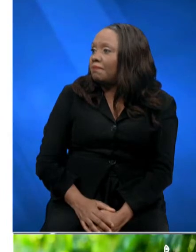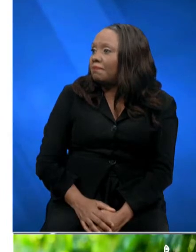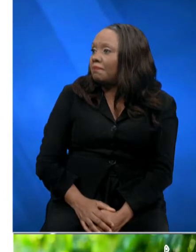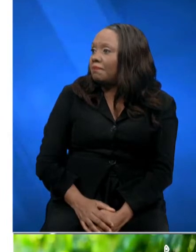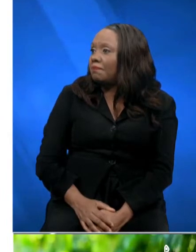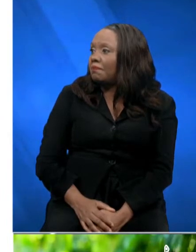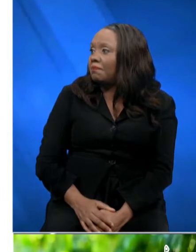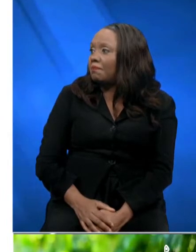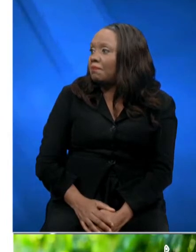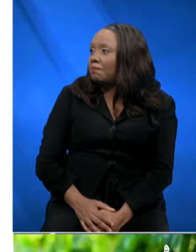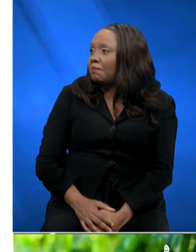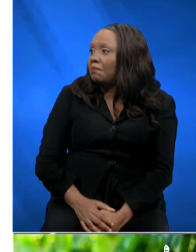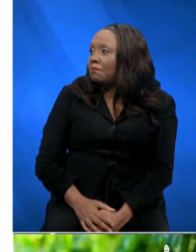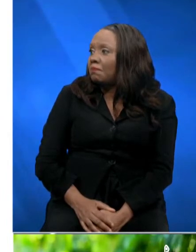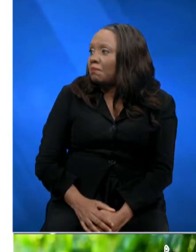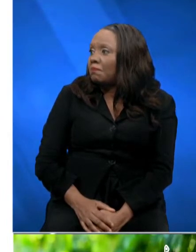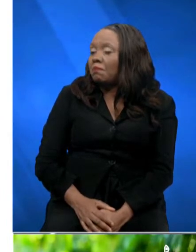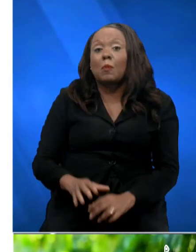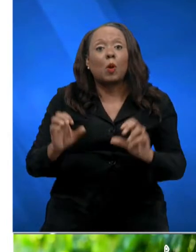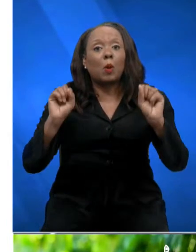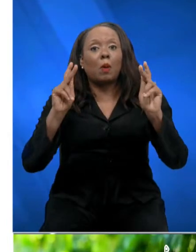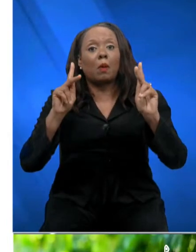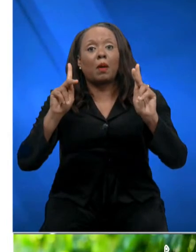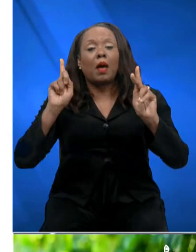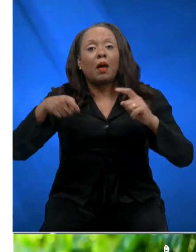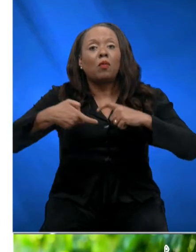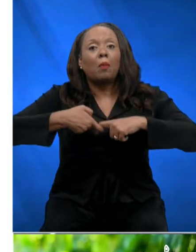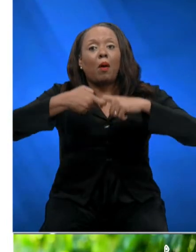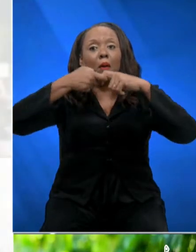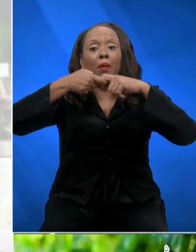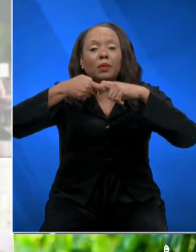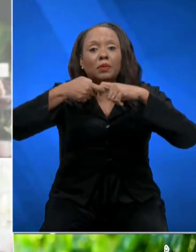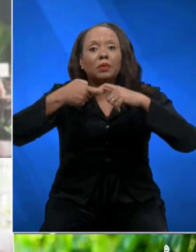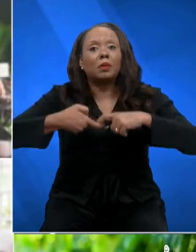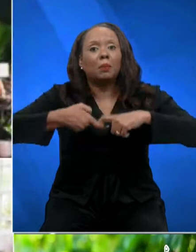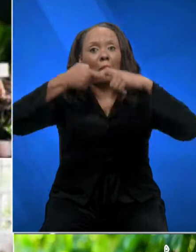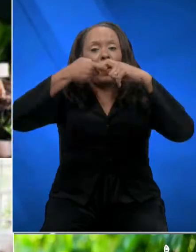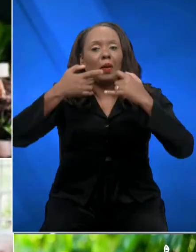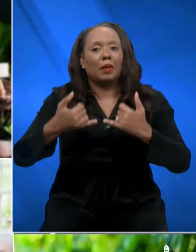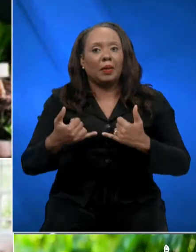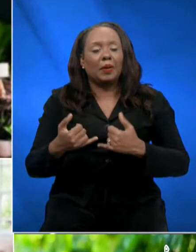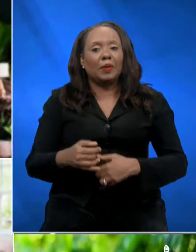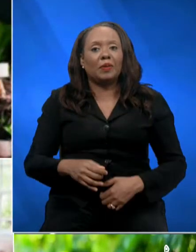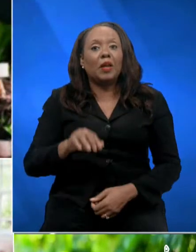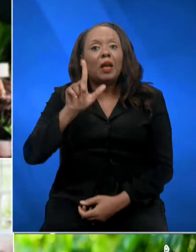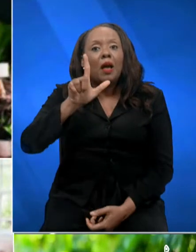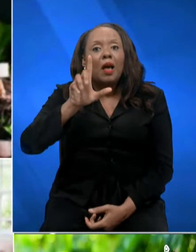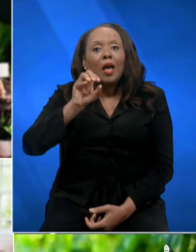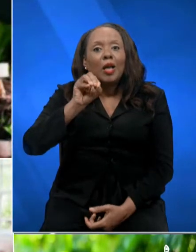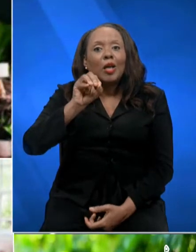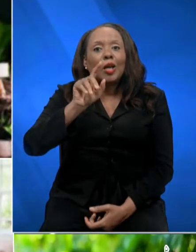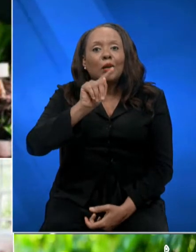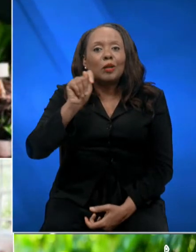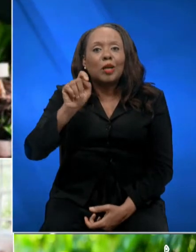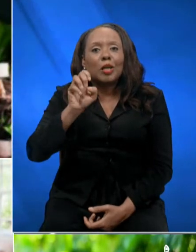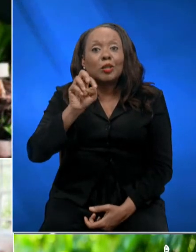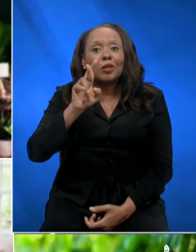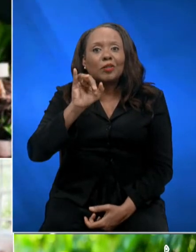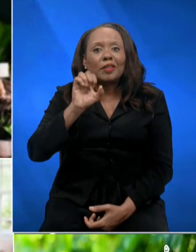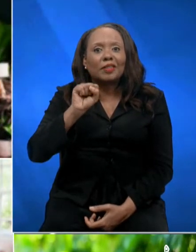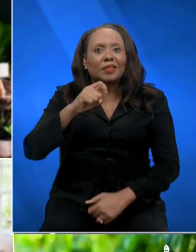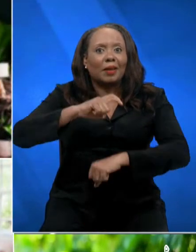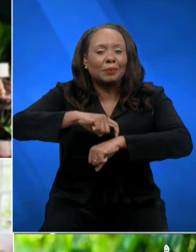Because we also have to pause at this point for lotteries, but we will